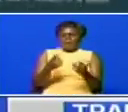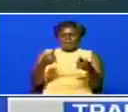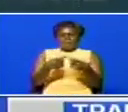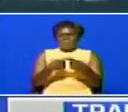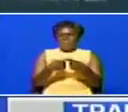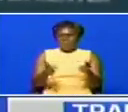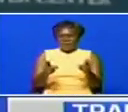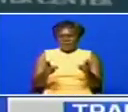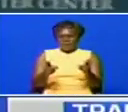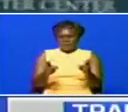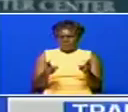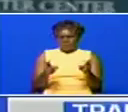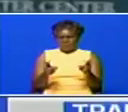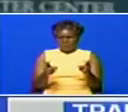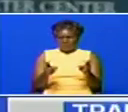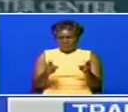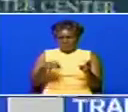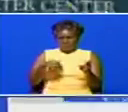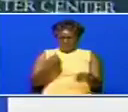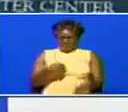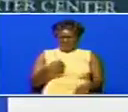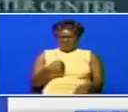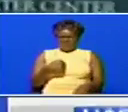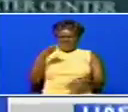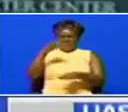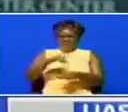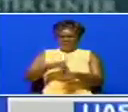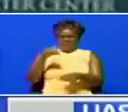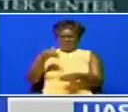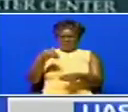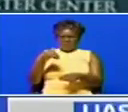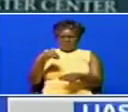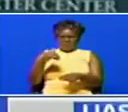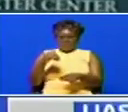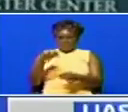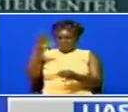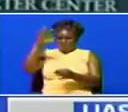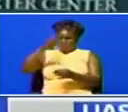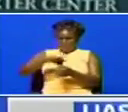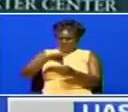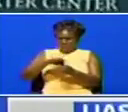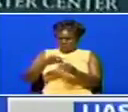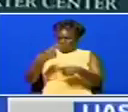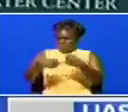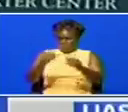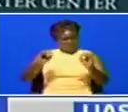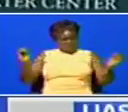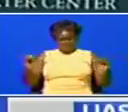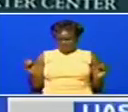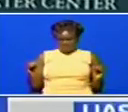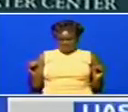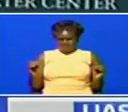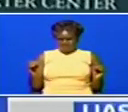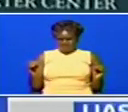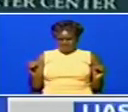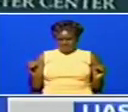but none that we thus far feel affected the overall integrity of the process. Now,